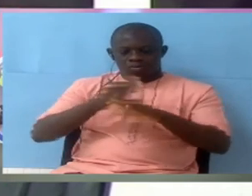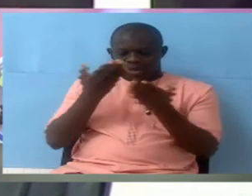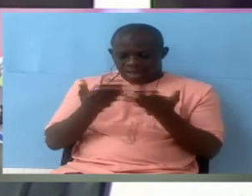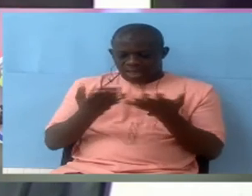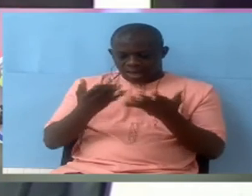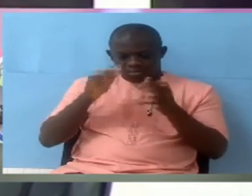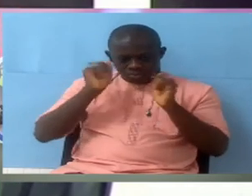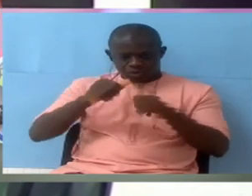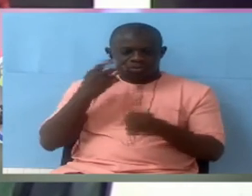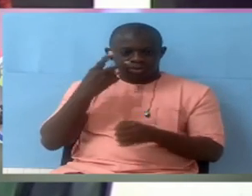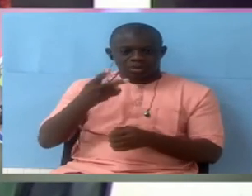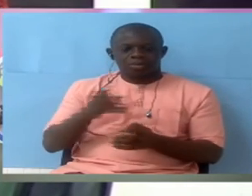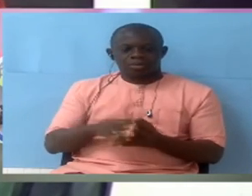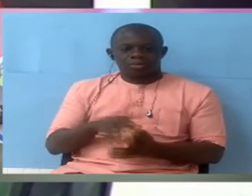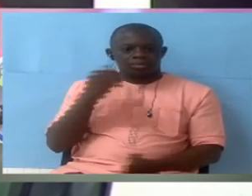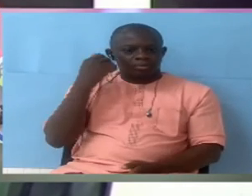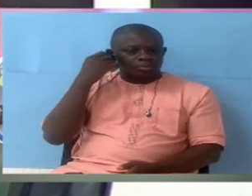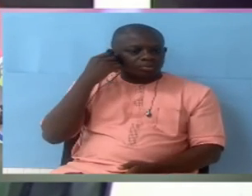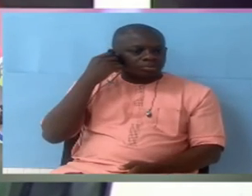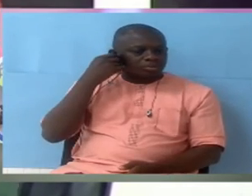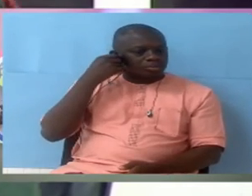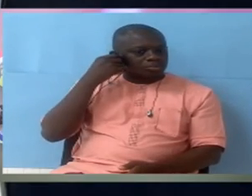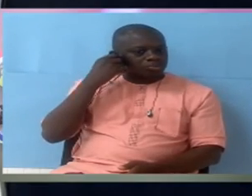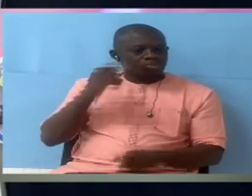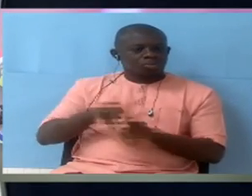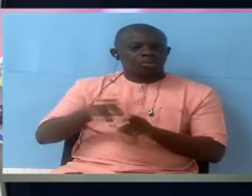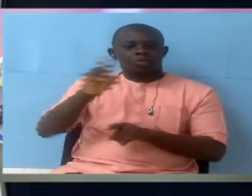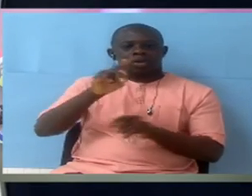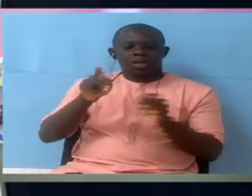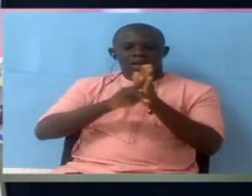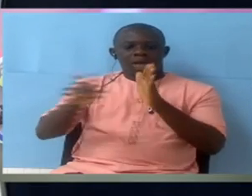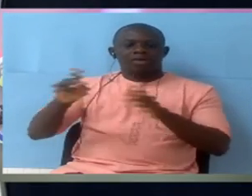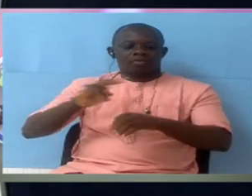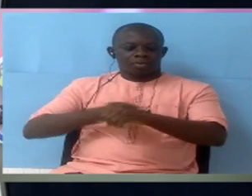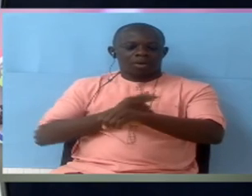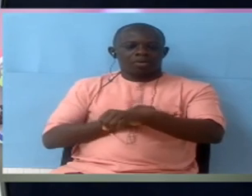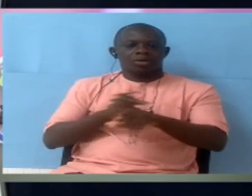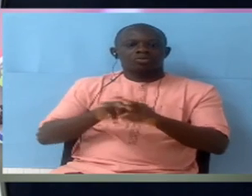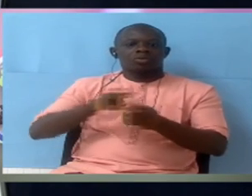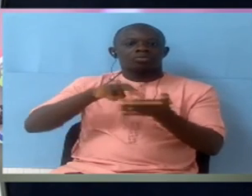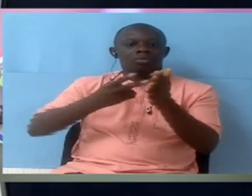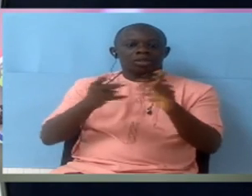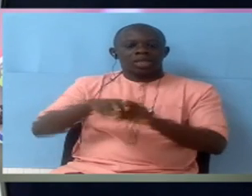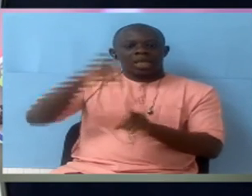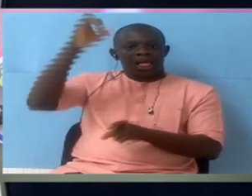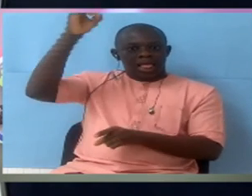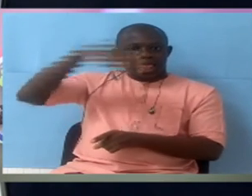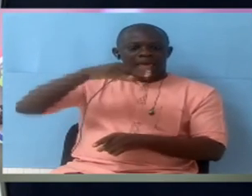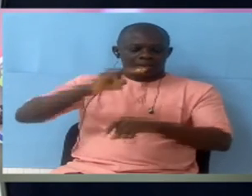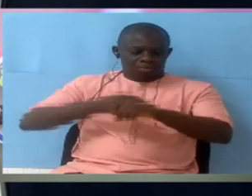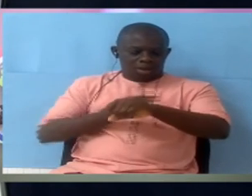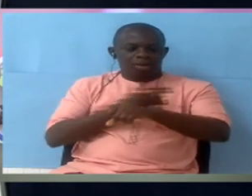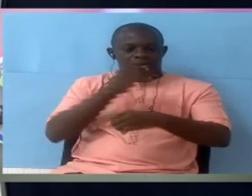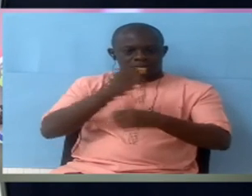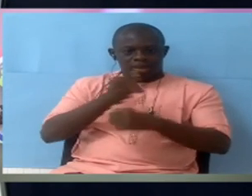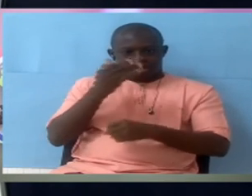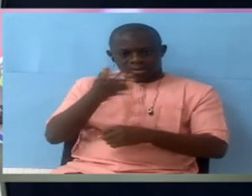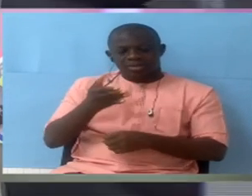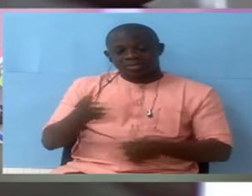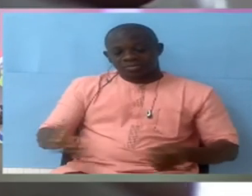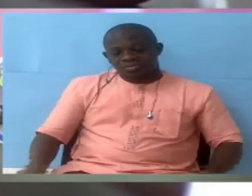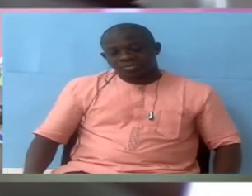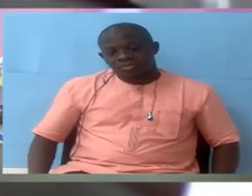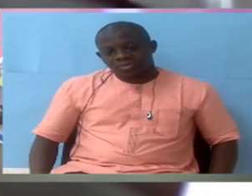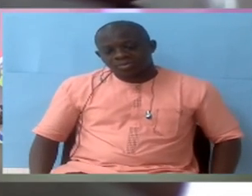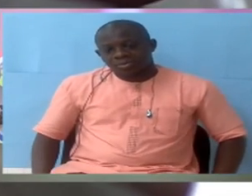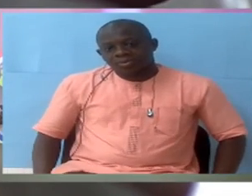loxo bi. What marks were those? Yoyu marke yoyu la la. Those are electrocuted marks. Yoyu bu mi kura fili kuran yi ma don mas